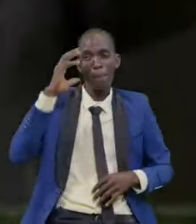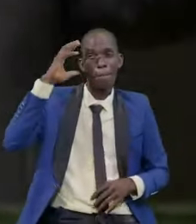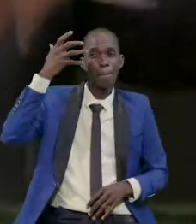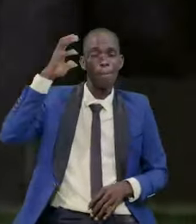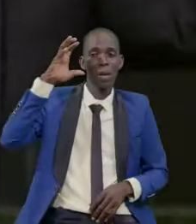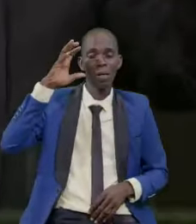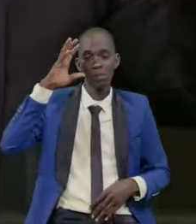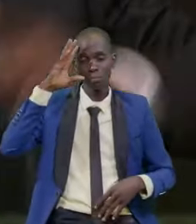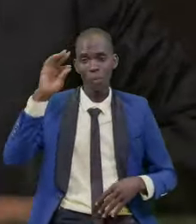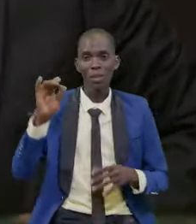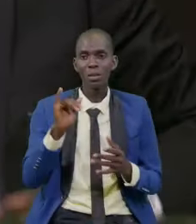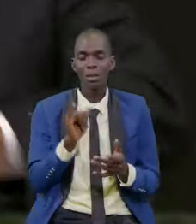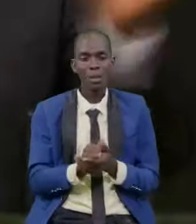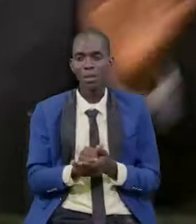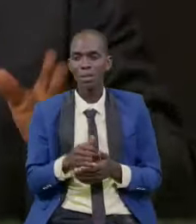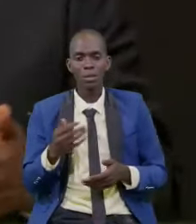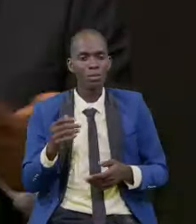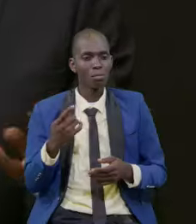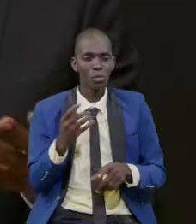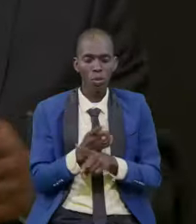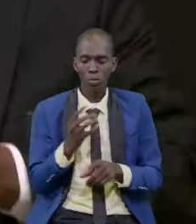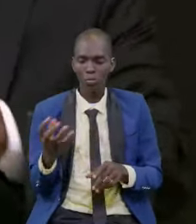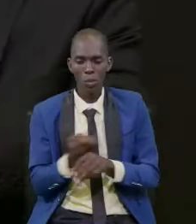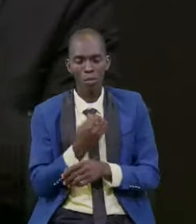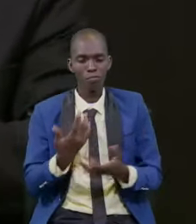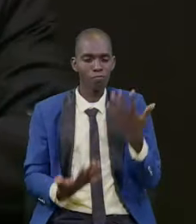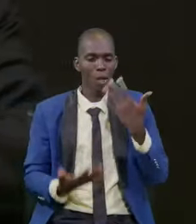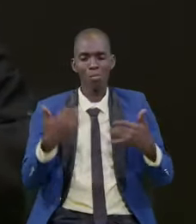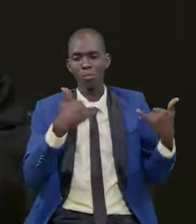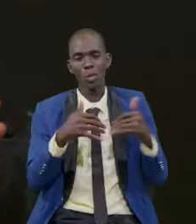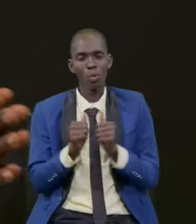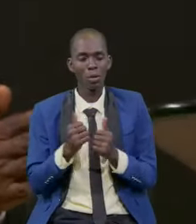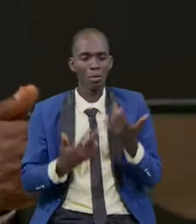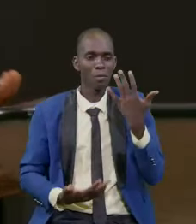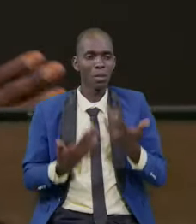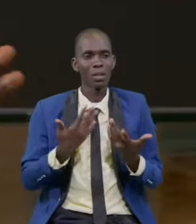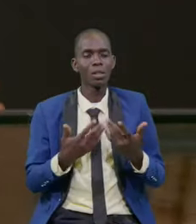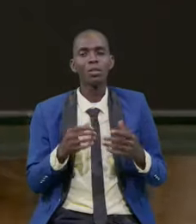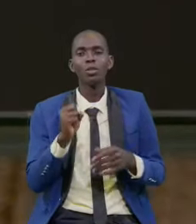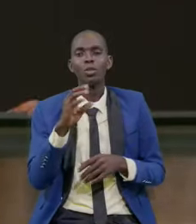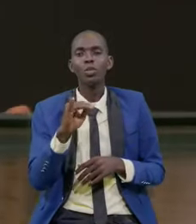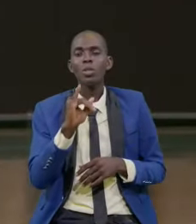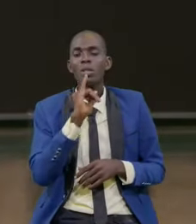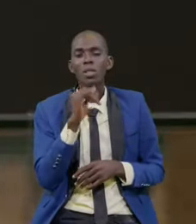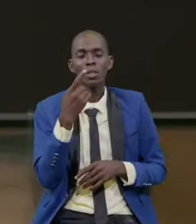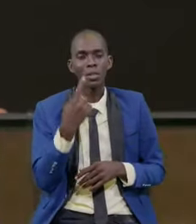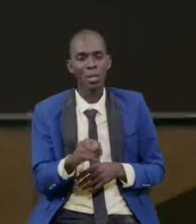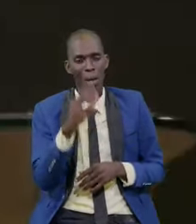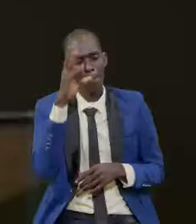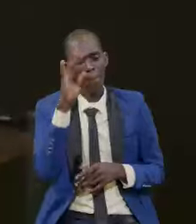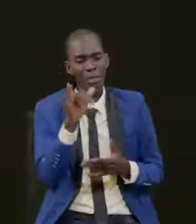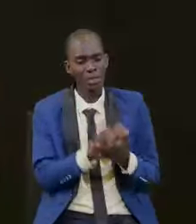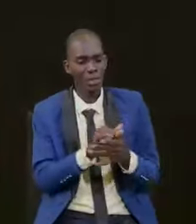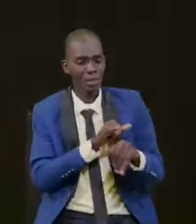throws fire brands and death. So if the man that deceives his